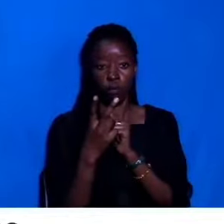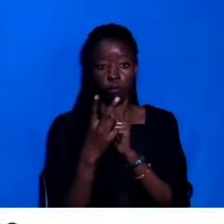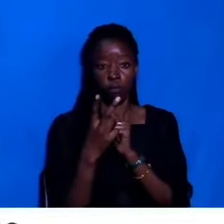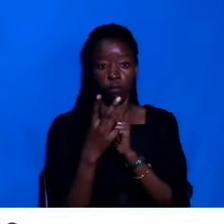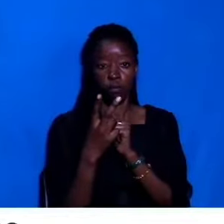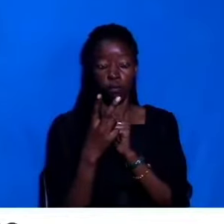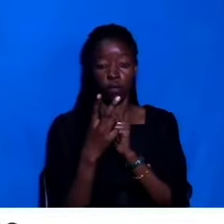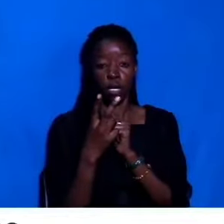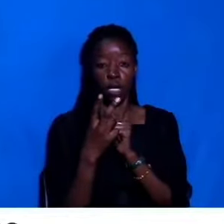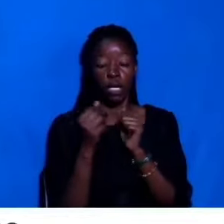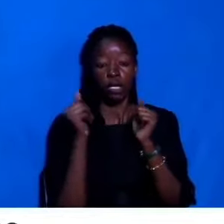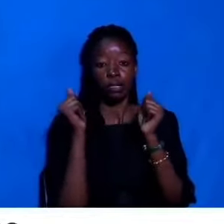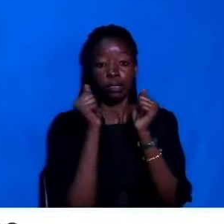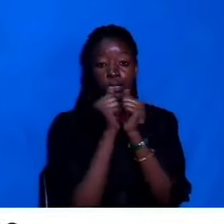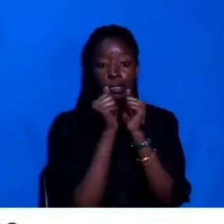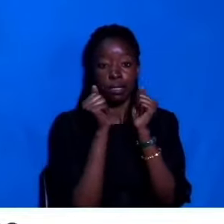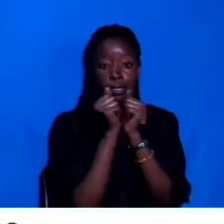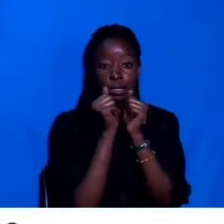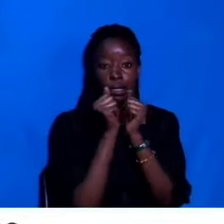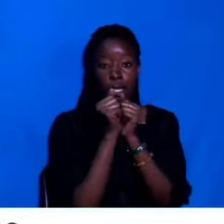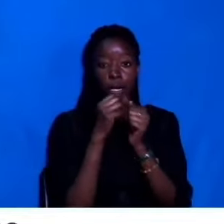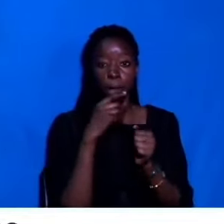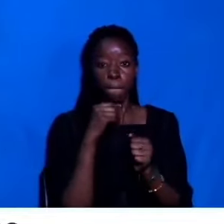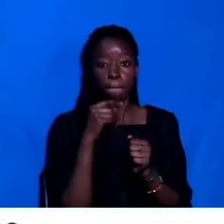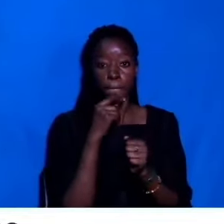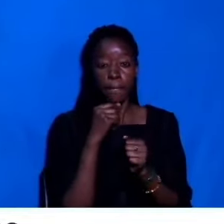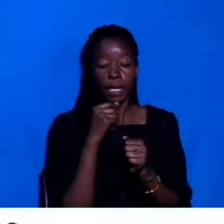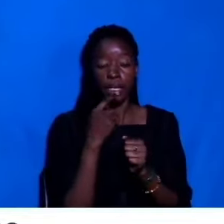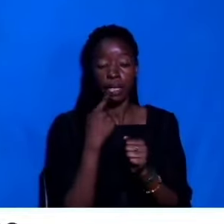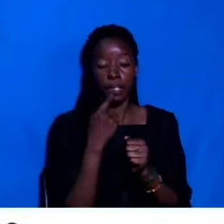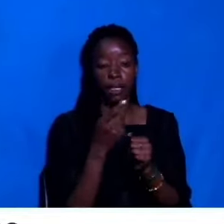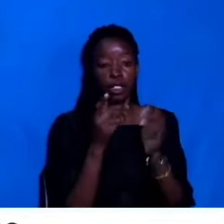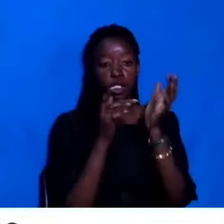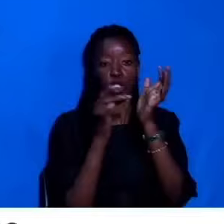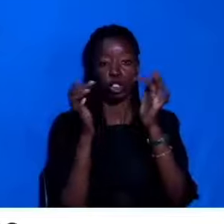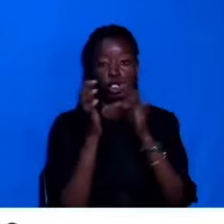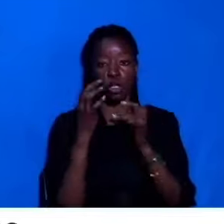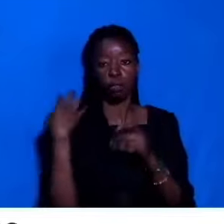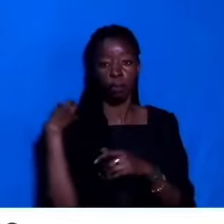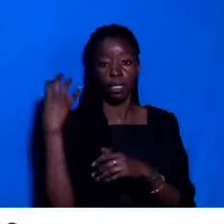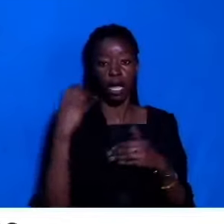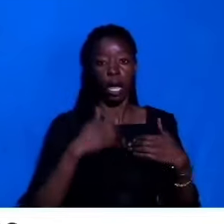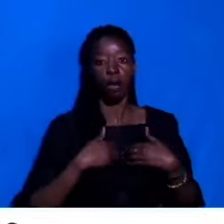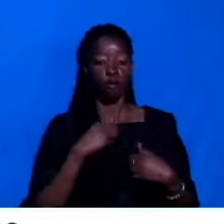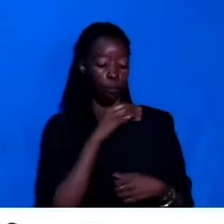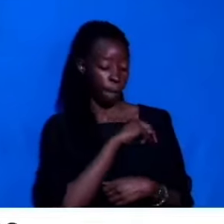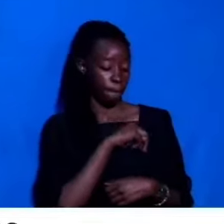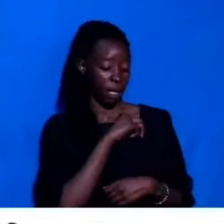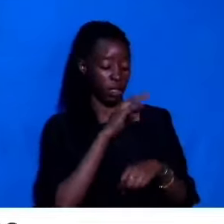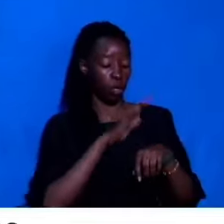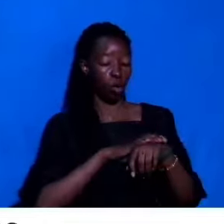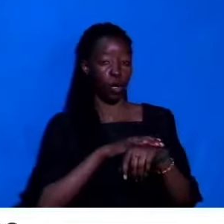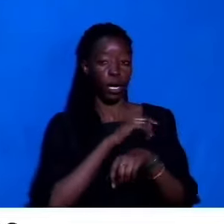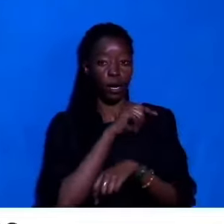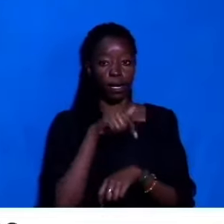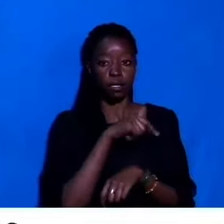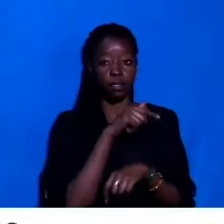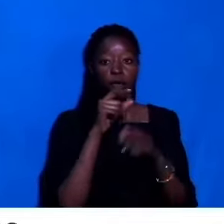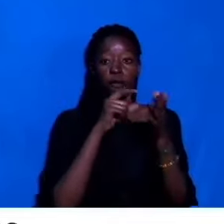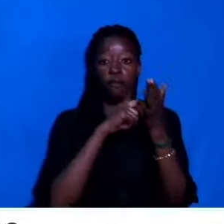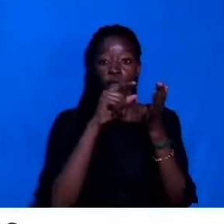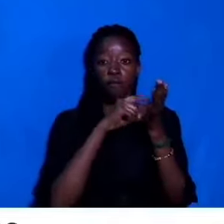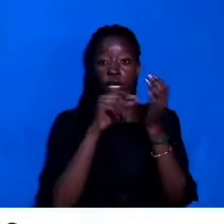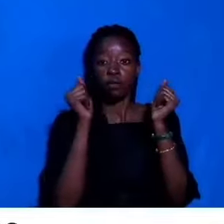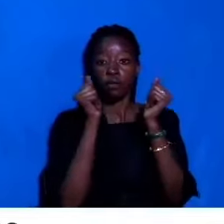said, "Jesus, Master, have mercy on us." But when you come to verse 15, that is my